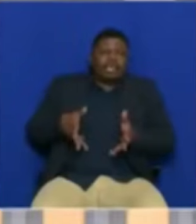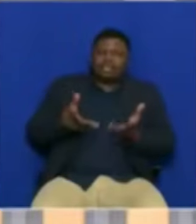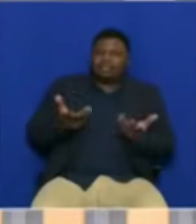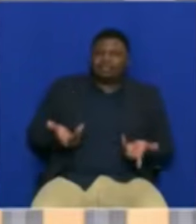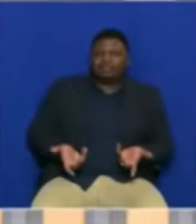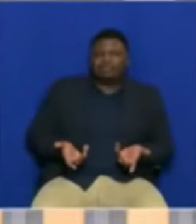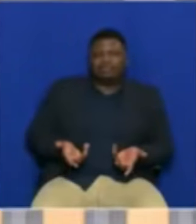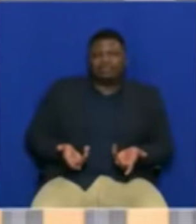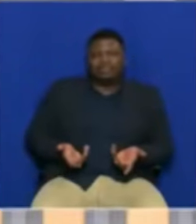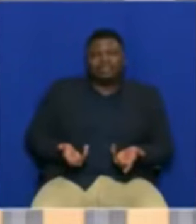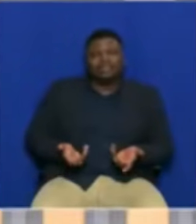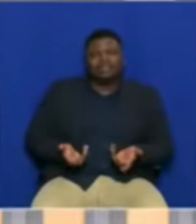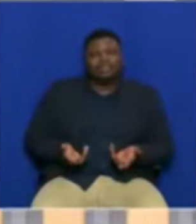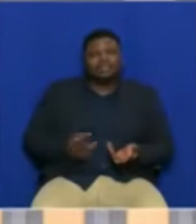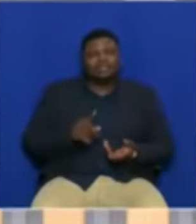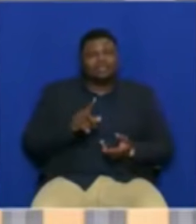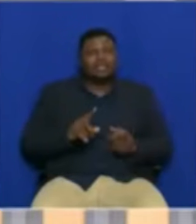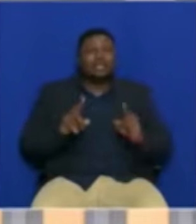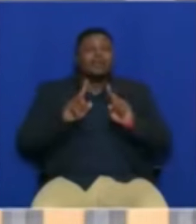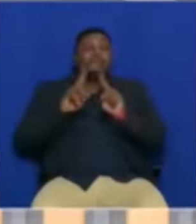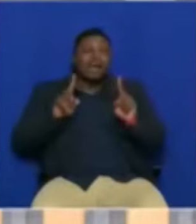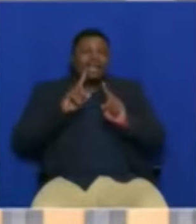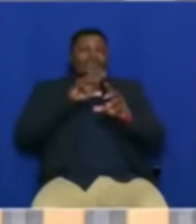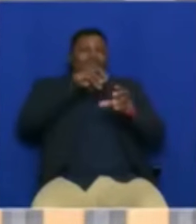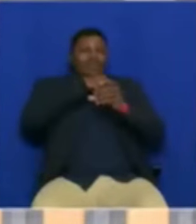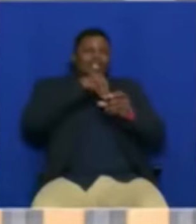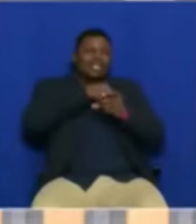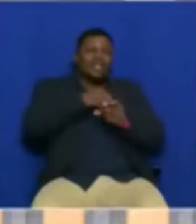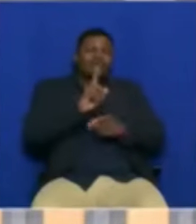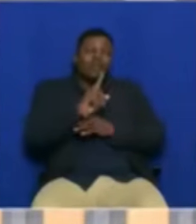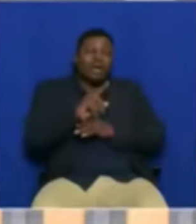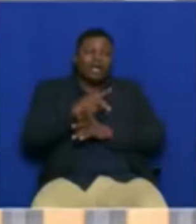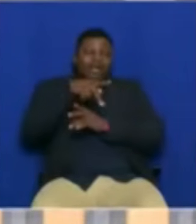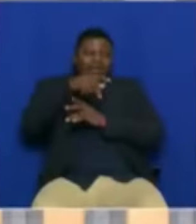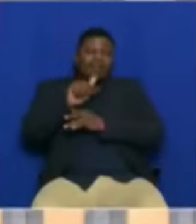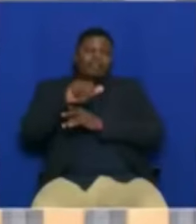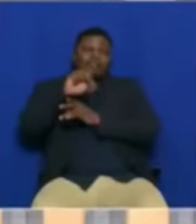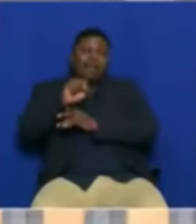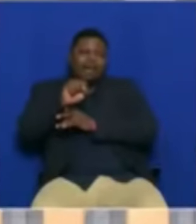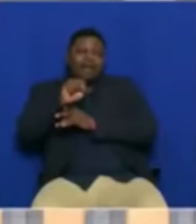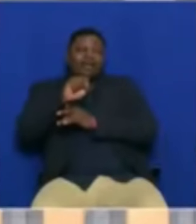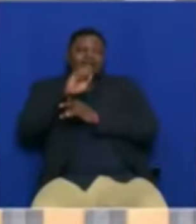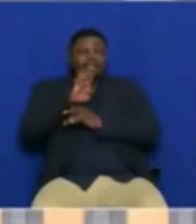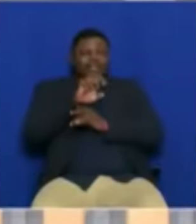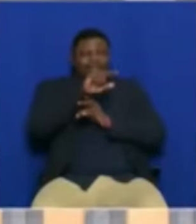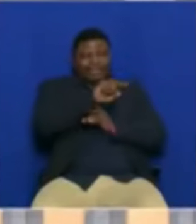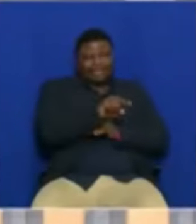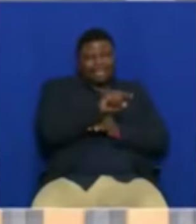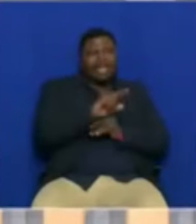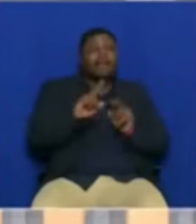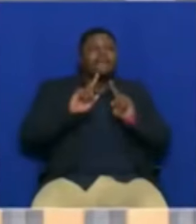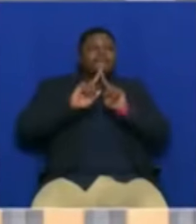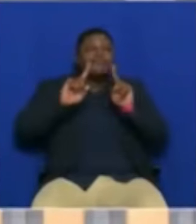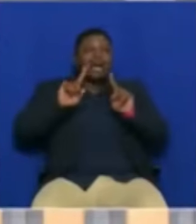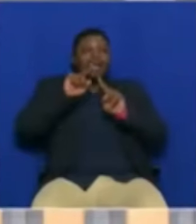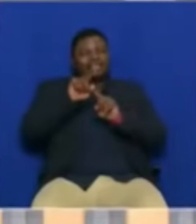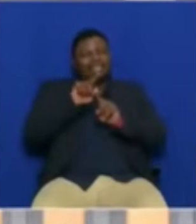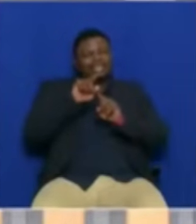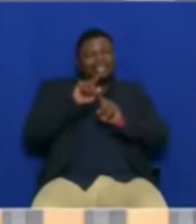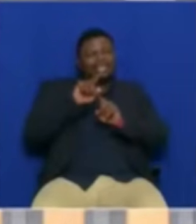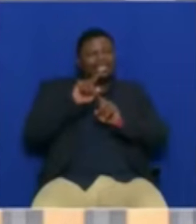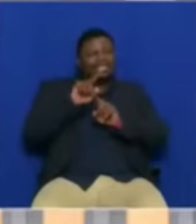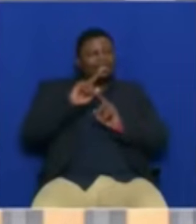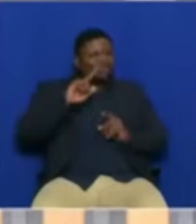is sparse, and you just close your mind to the question whether there was